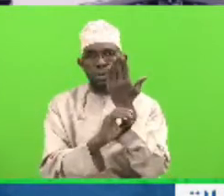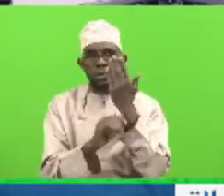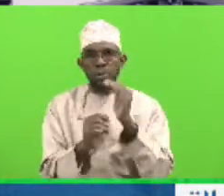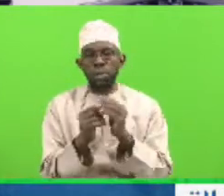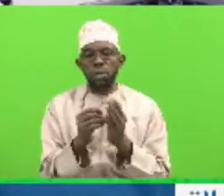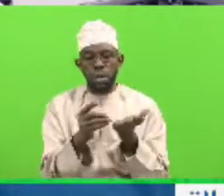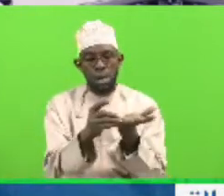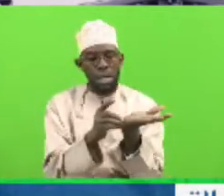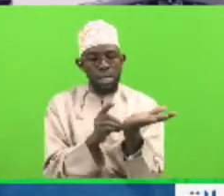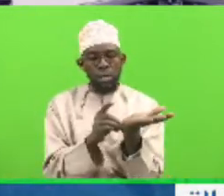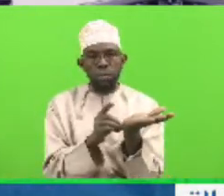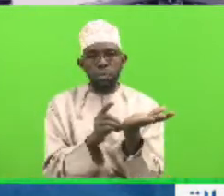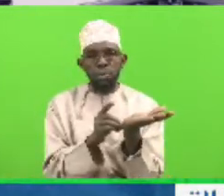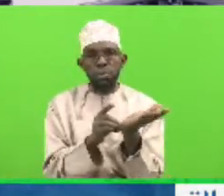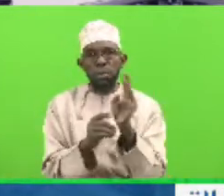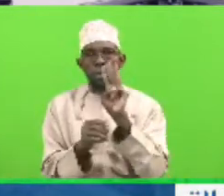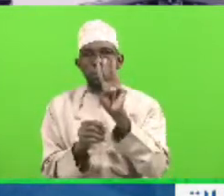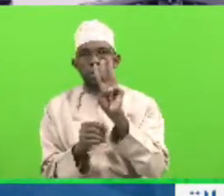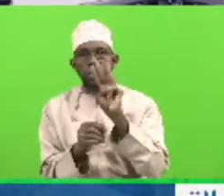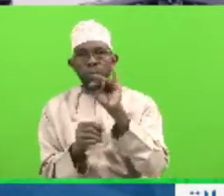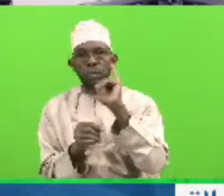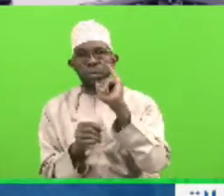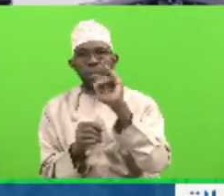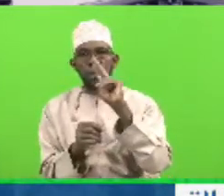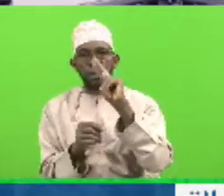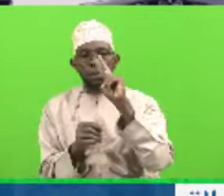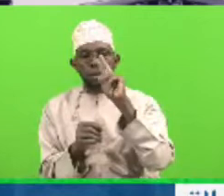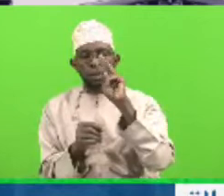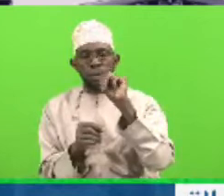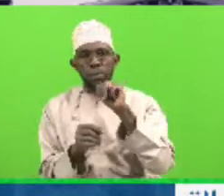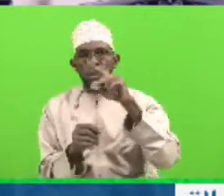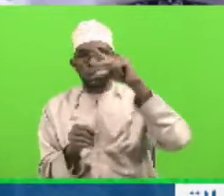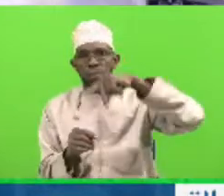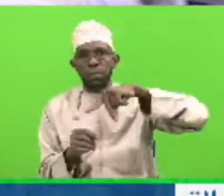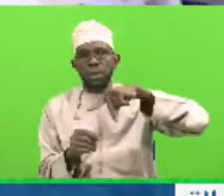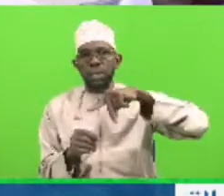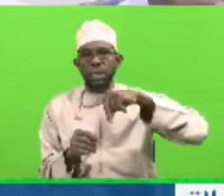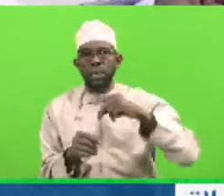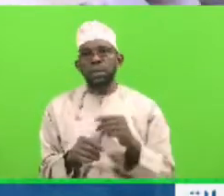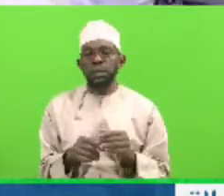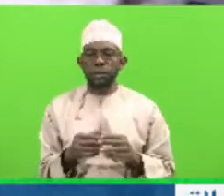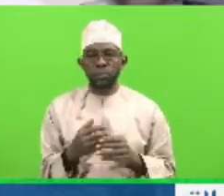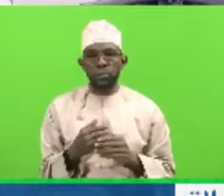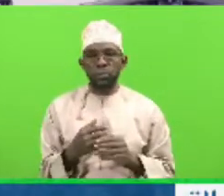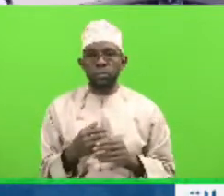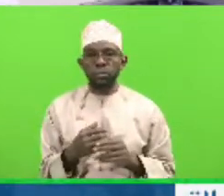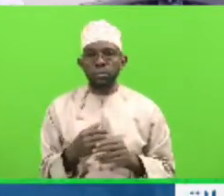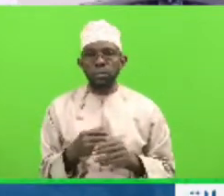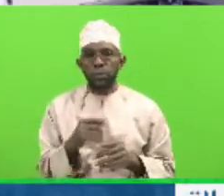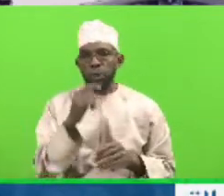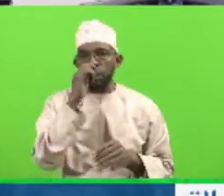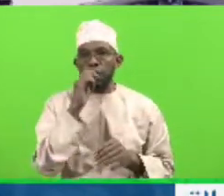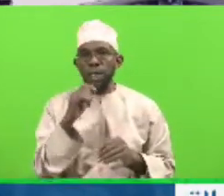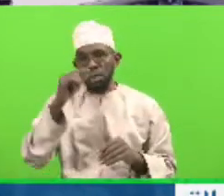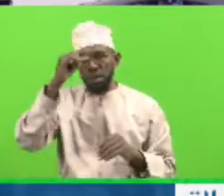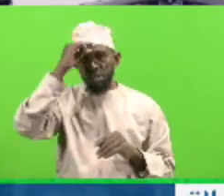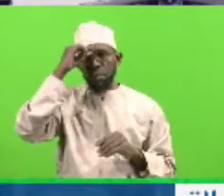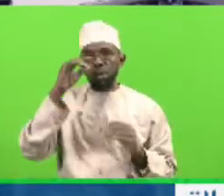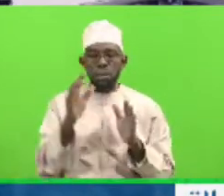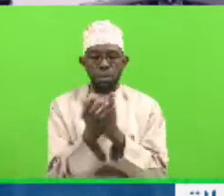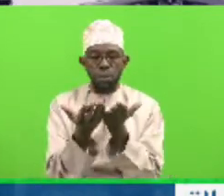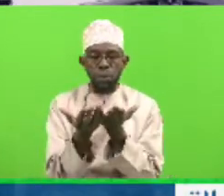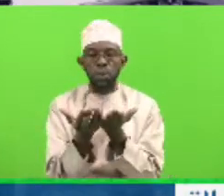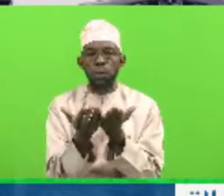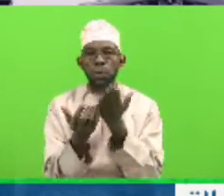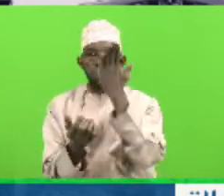Diary of a Wimpy Kid. I think you've seen it also here. Diary of a Wimpy Kid. The Tanzanian government banned that book.